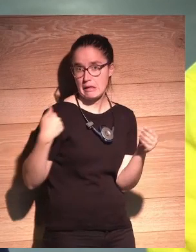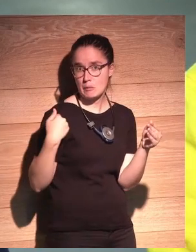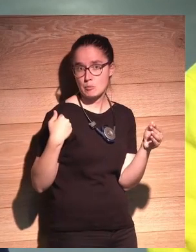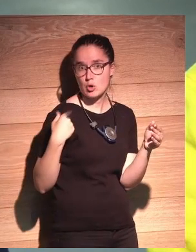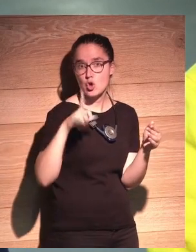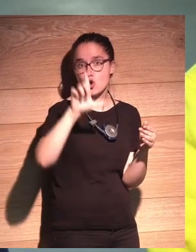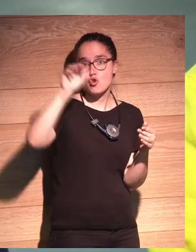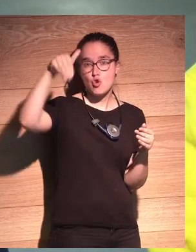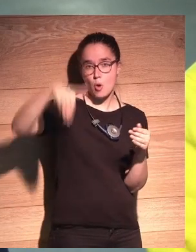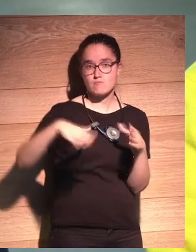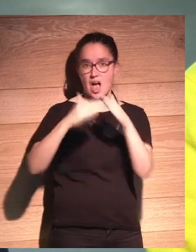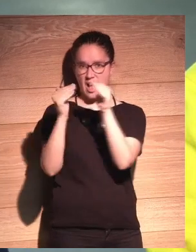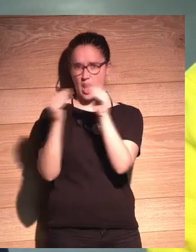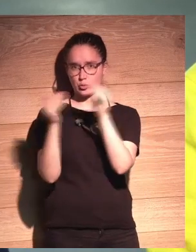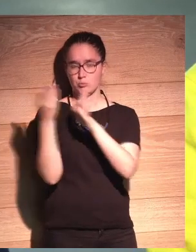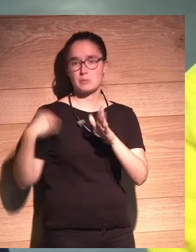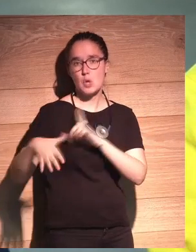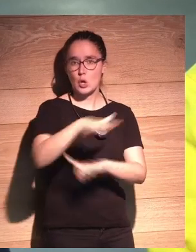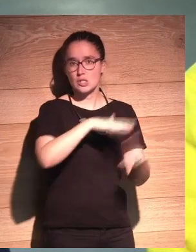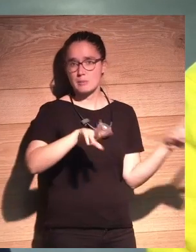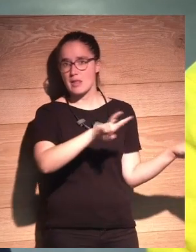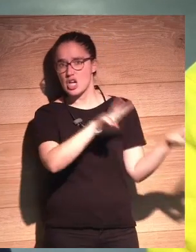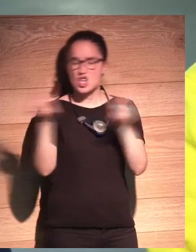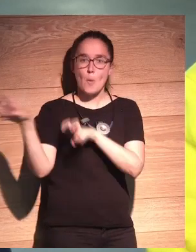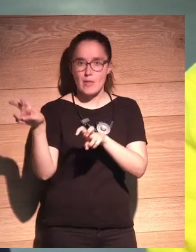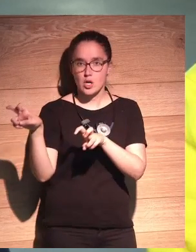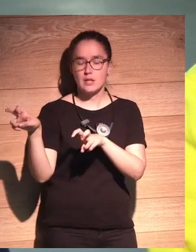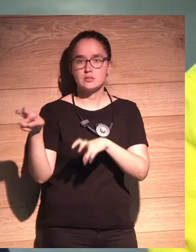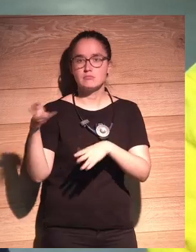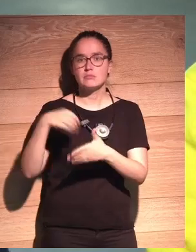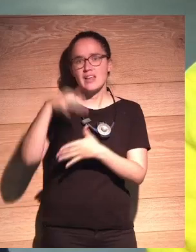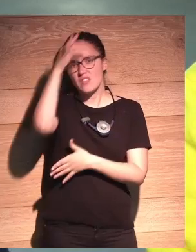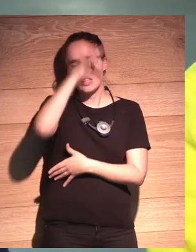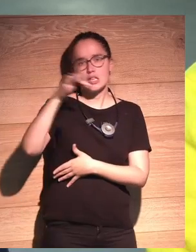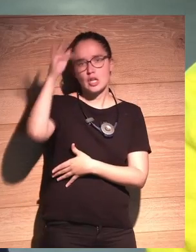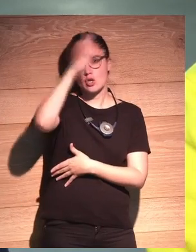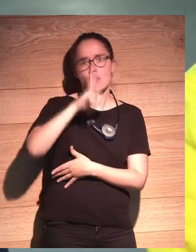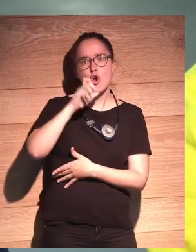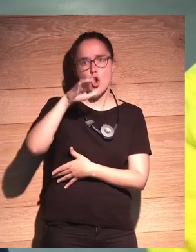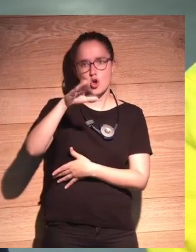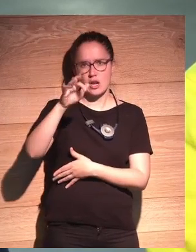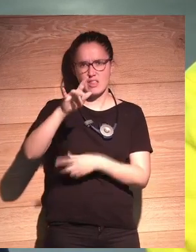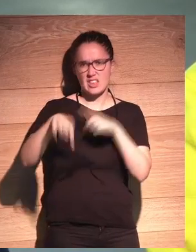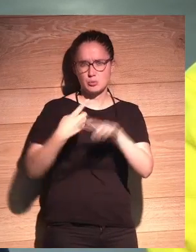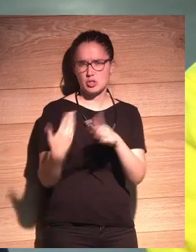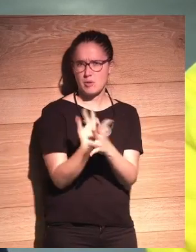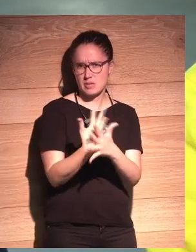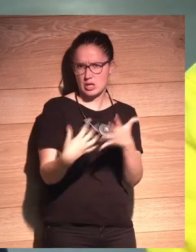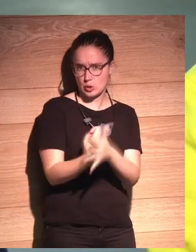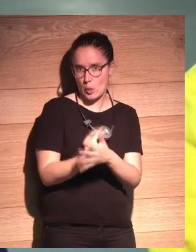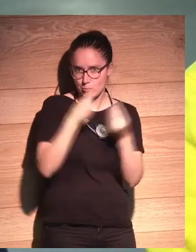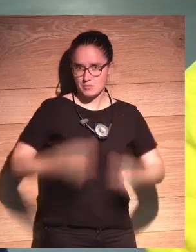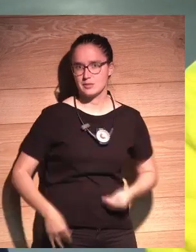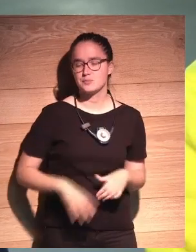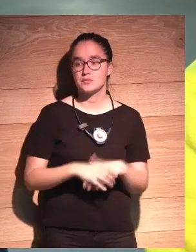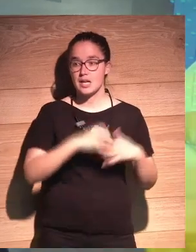and recently Loom House as an ecosystem of innovators based on the theory of